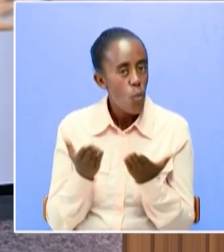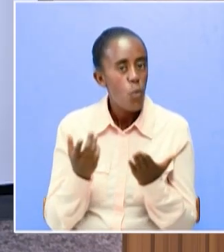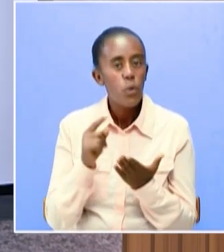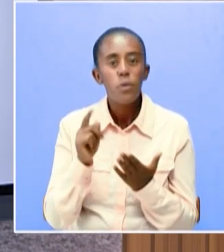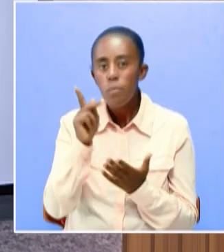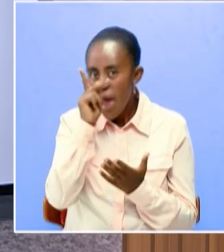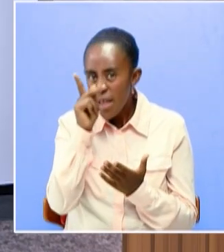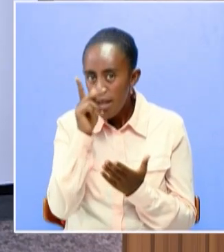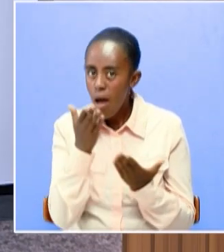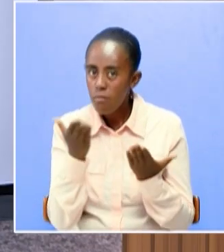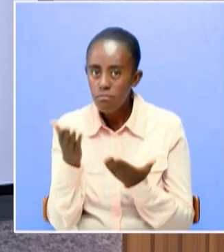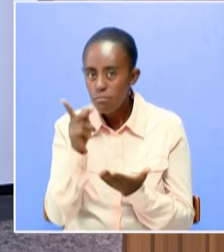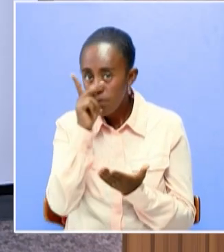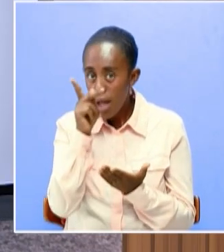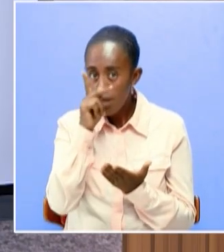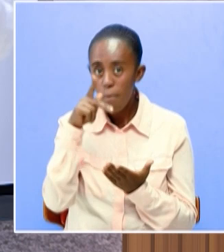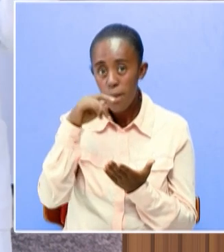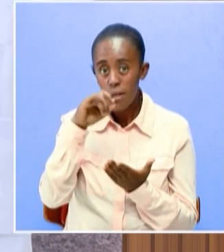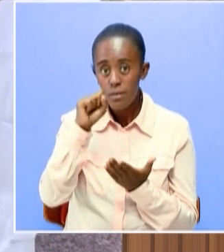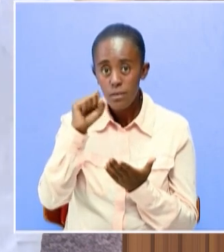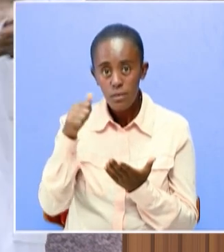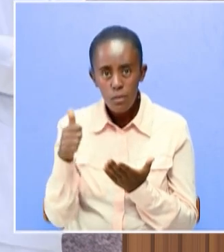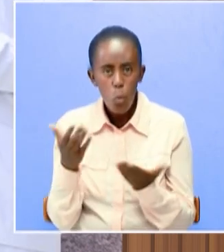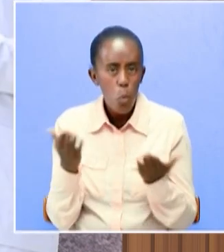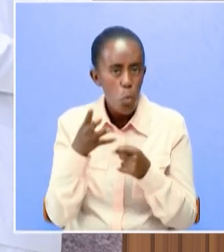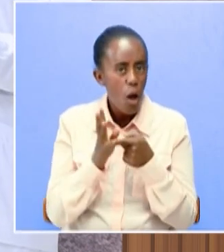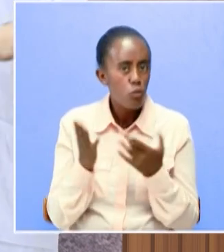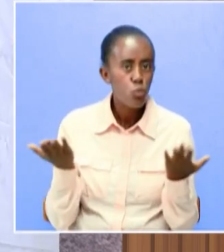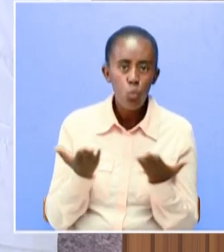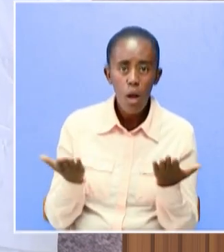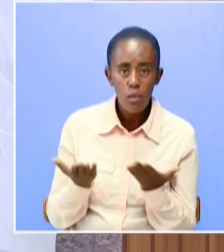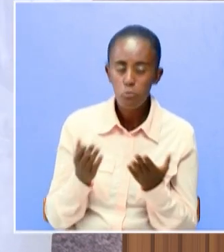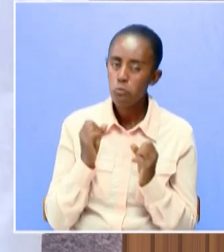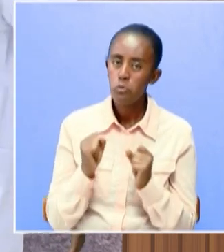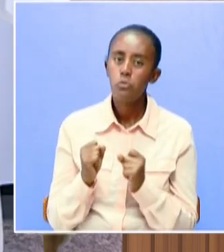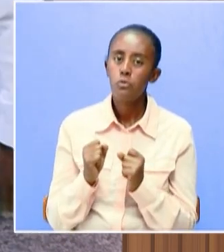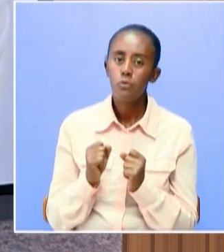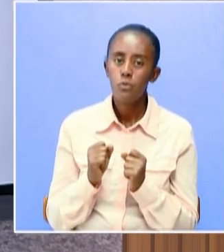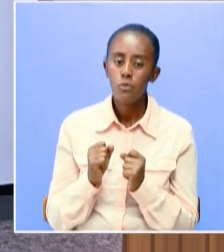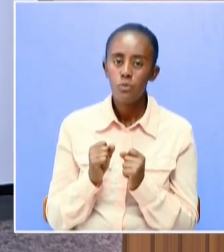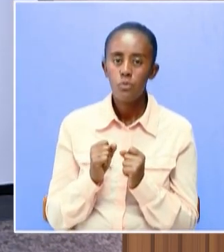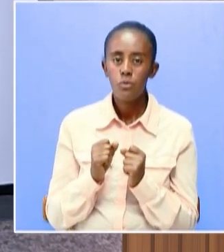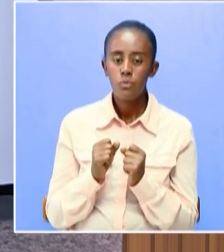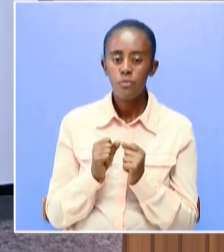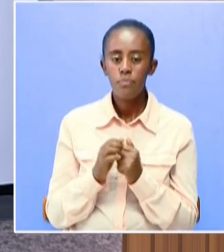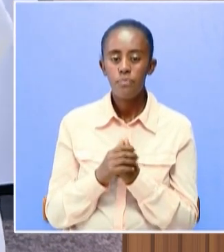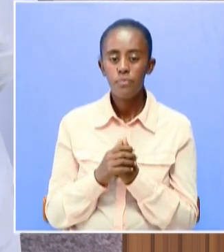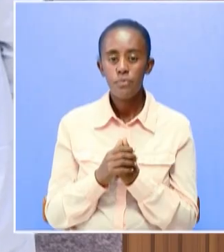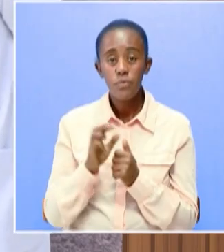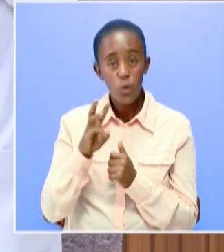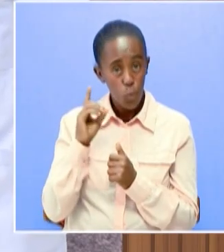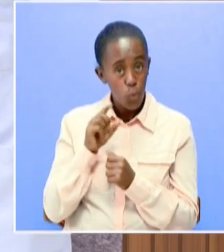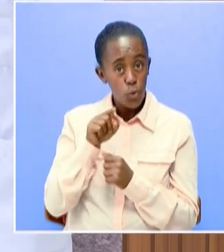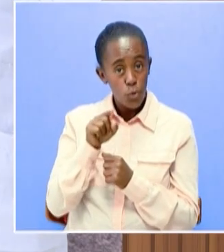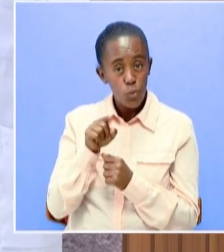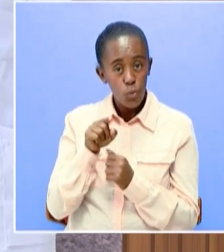piazza? Okay, where is Art Kilo? Can be used. What about this one here? Would you tell